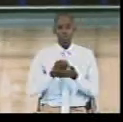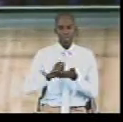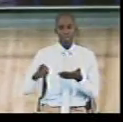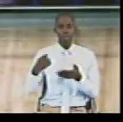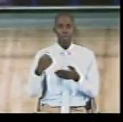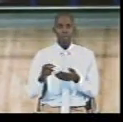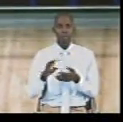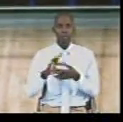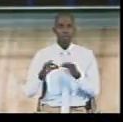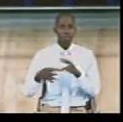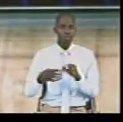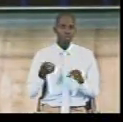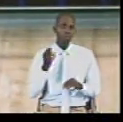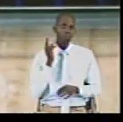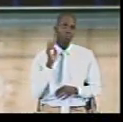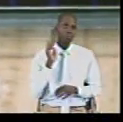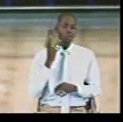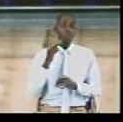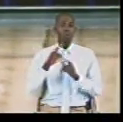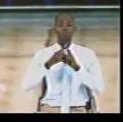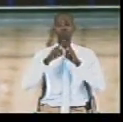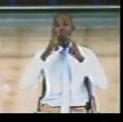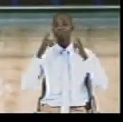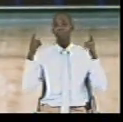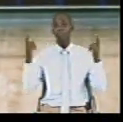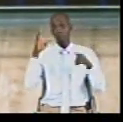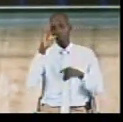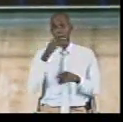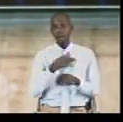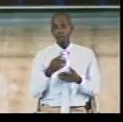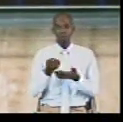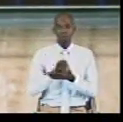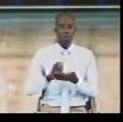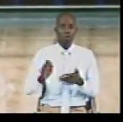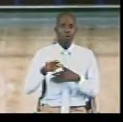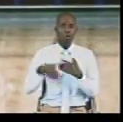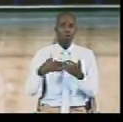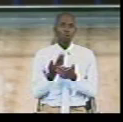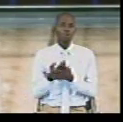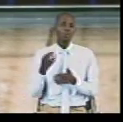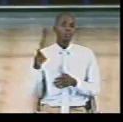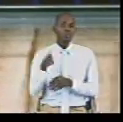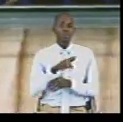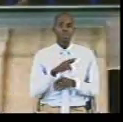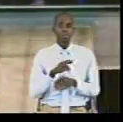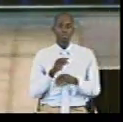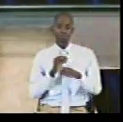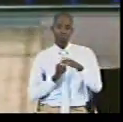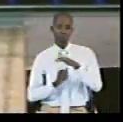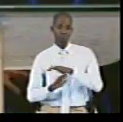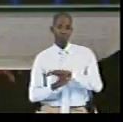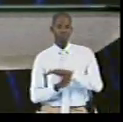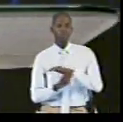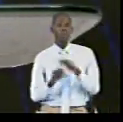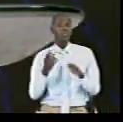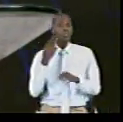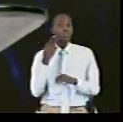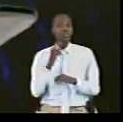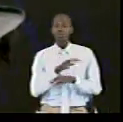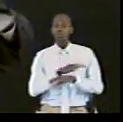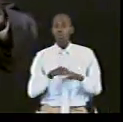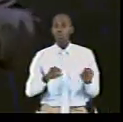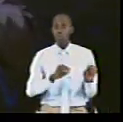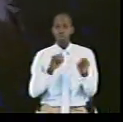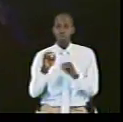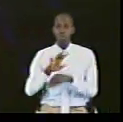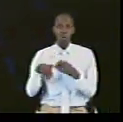of great men, and you write their autobiography, you do not put some of these things there